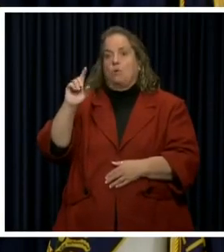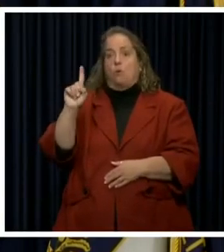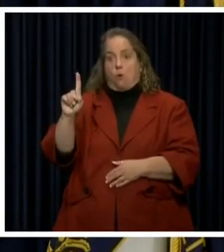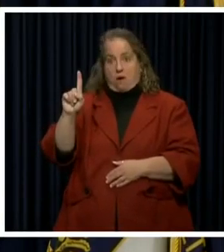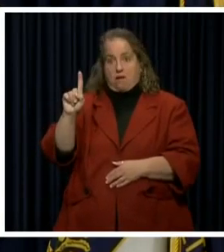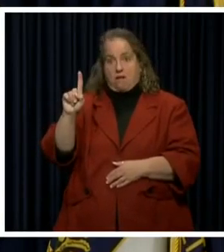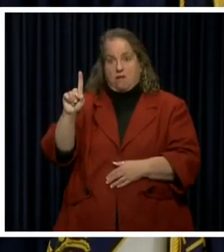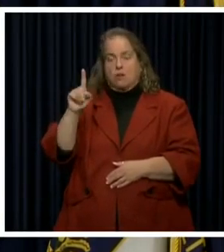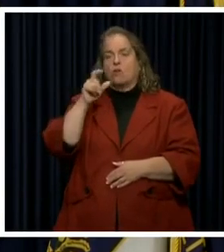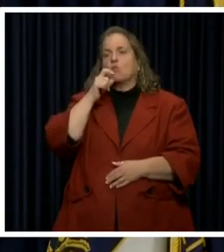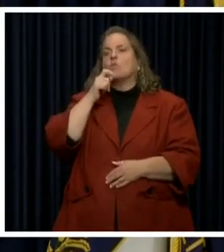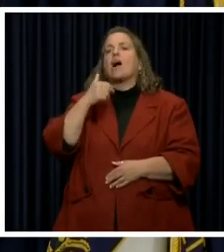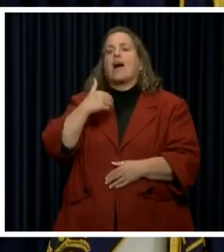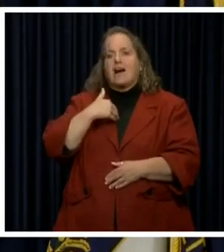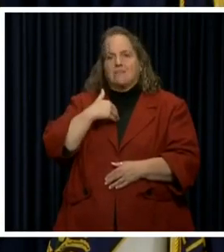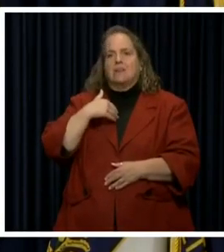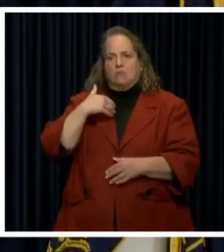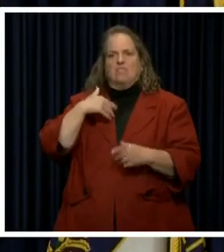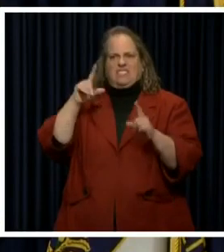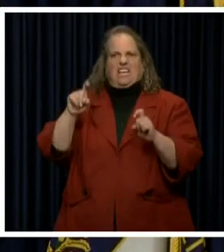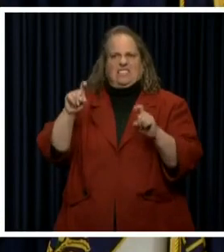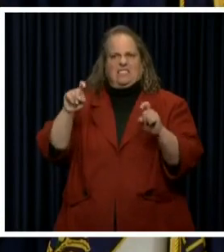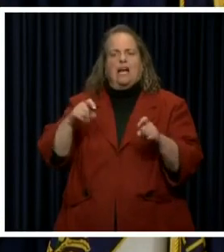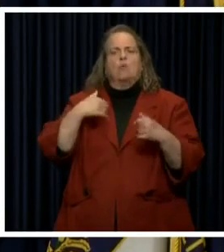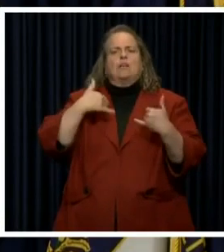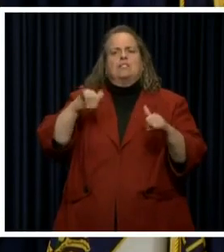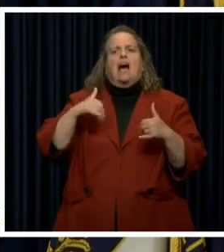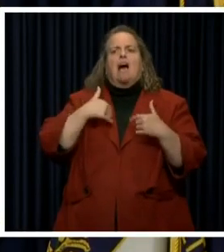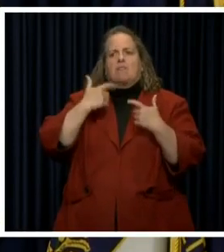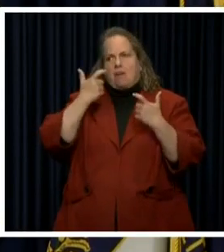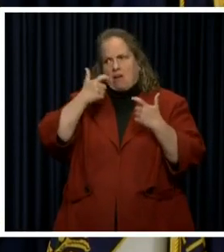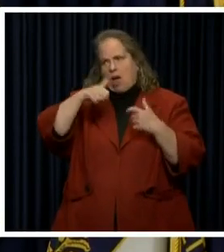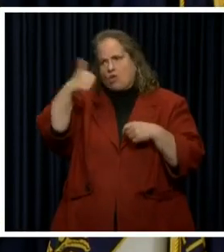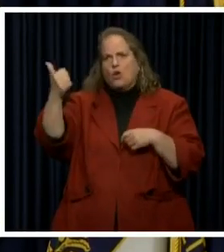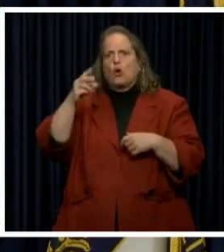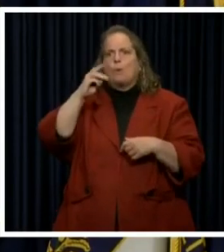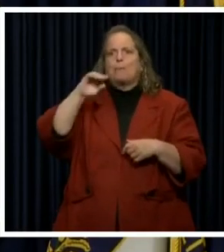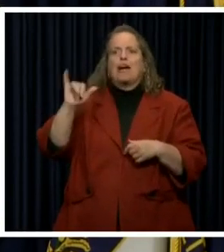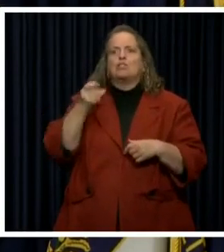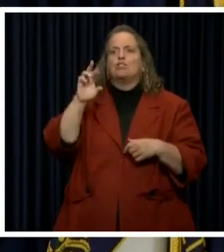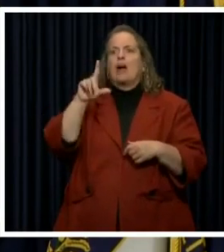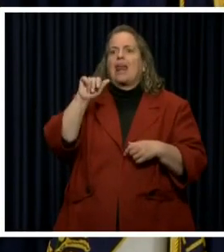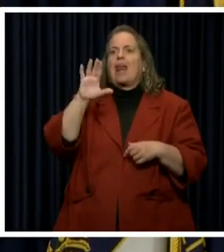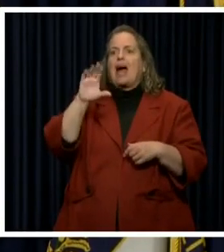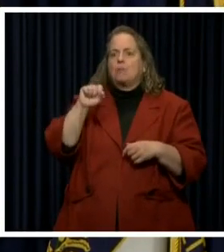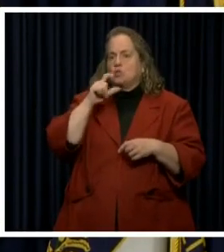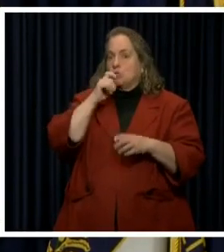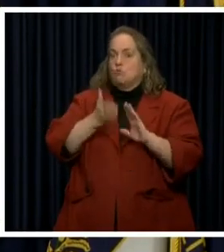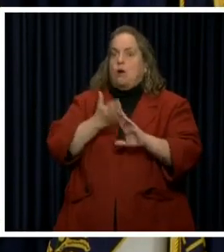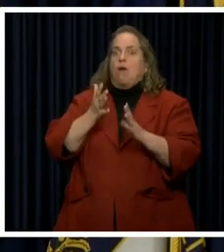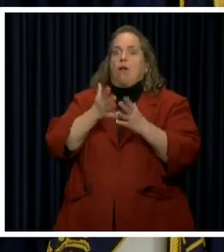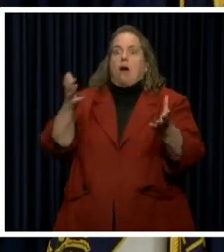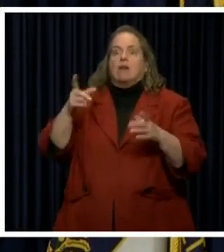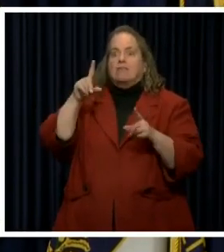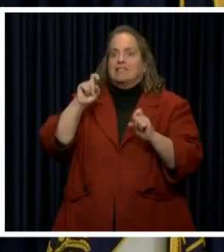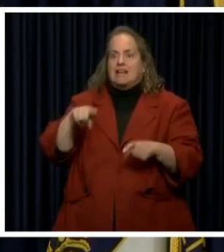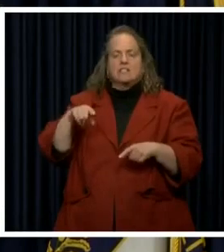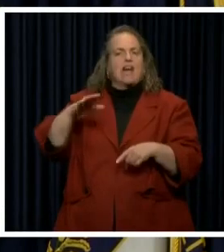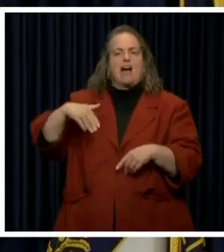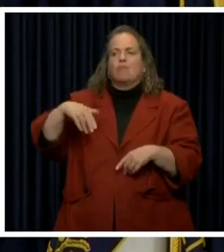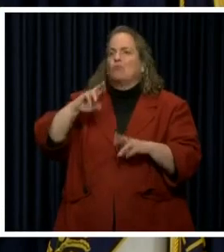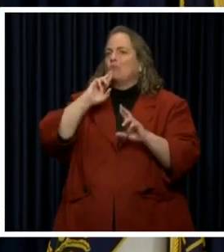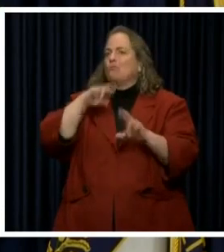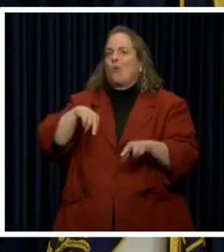104,001, and we still have a couple of major labs that run a lot of tests that haven't reported in a number of days. They've reported